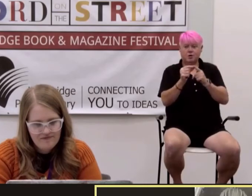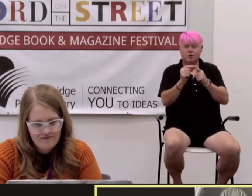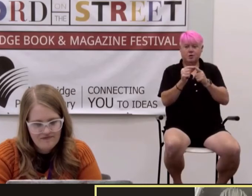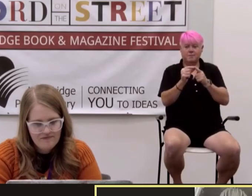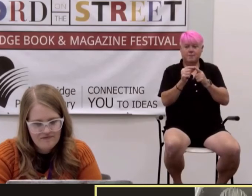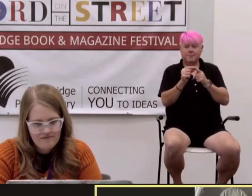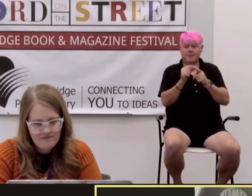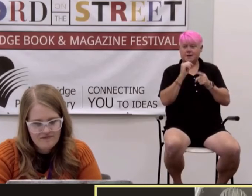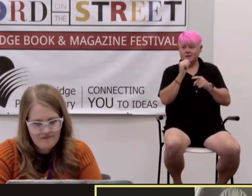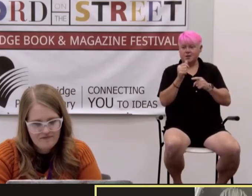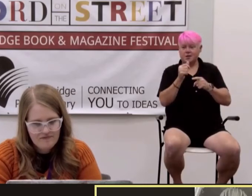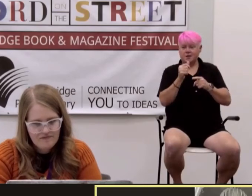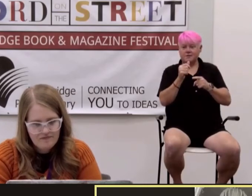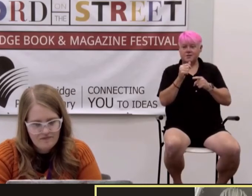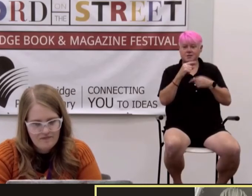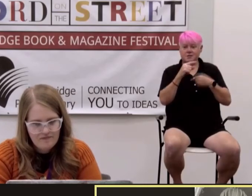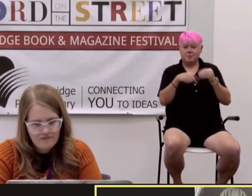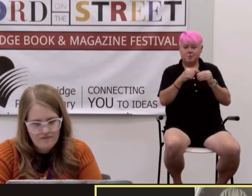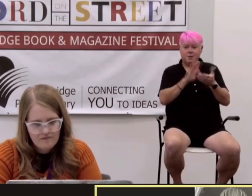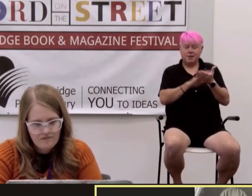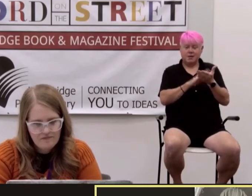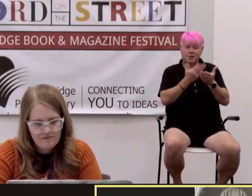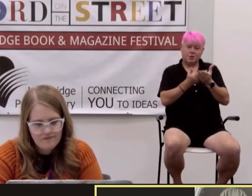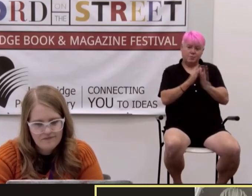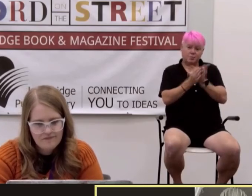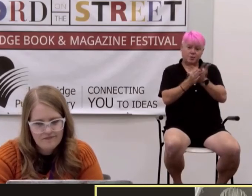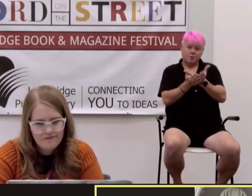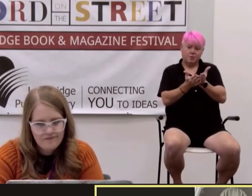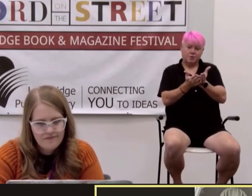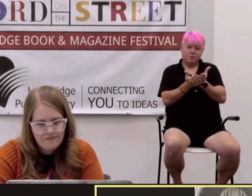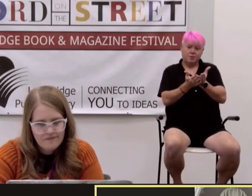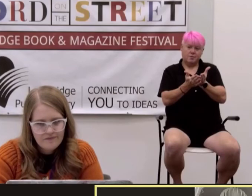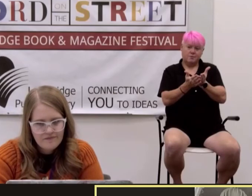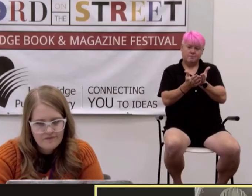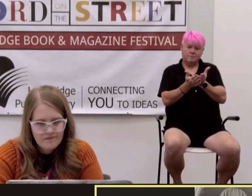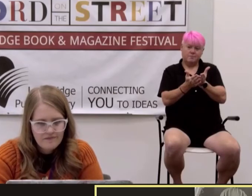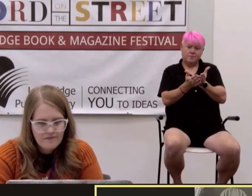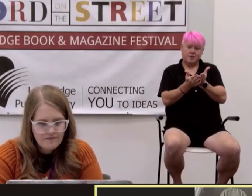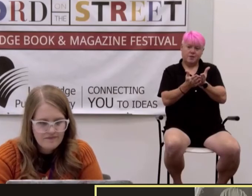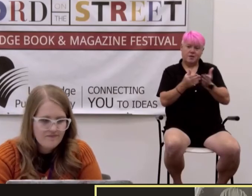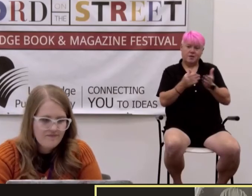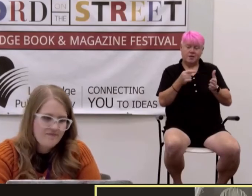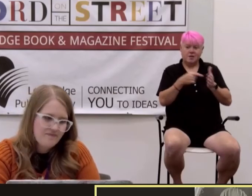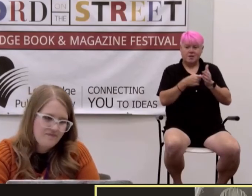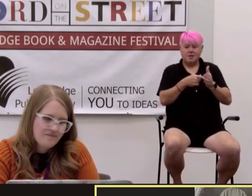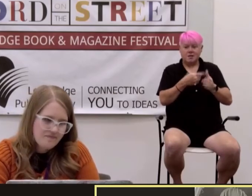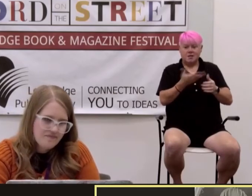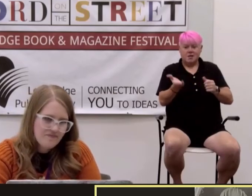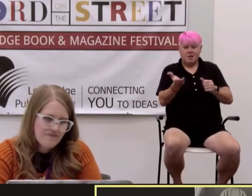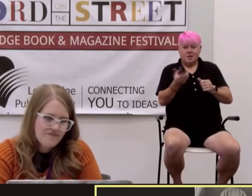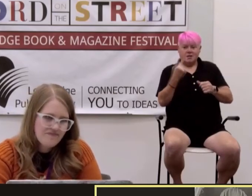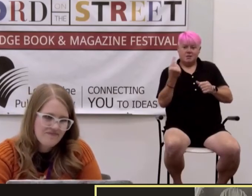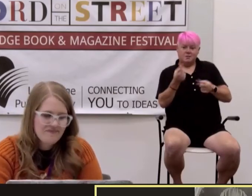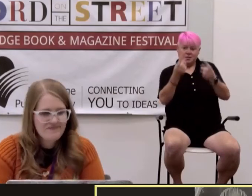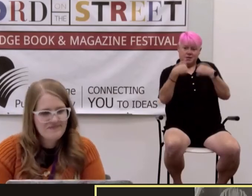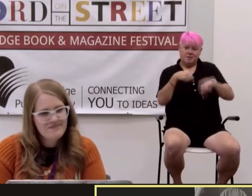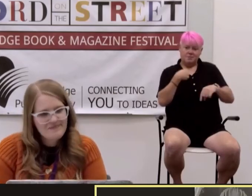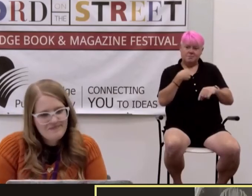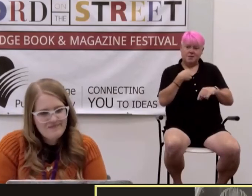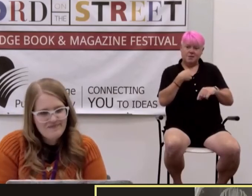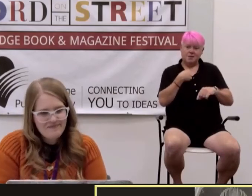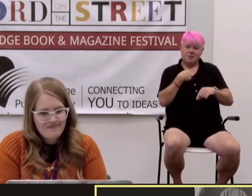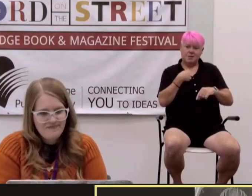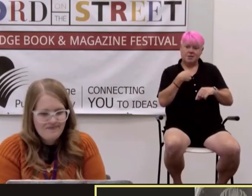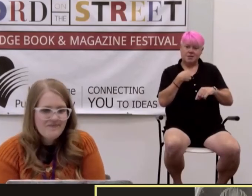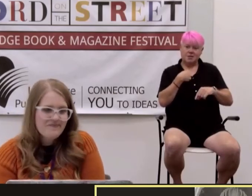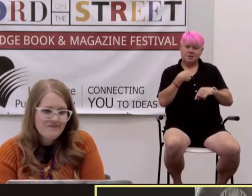even just about my cookbook. It's about the story of. So this is the thing. Somebody came to me and just give me a second.